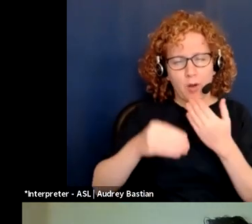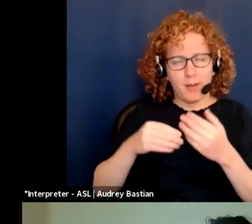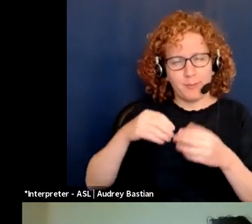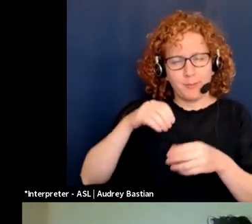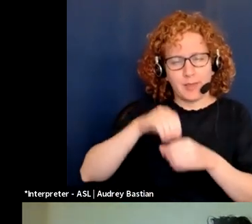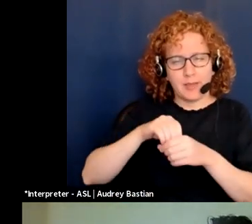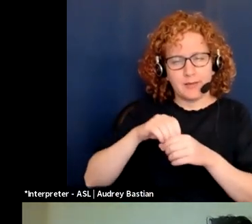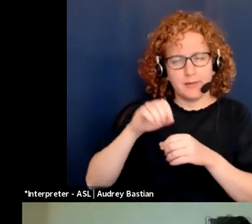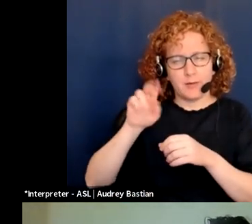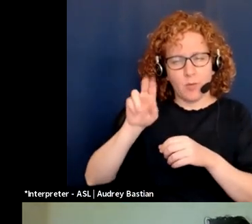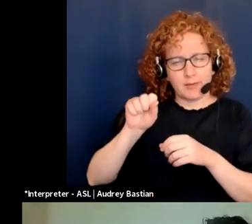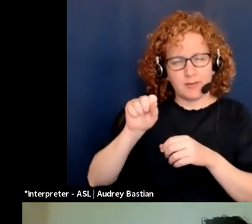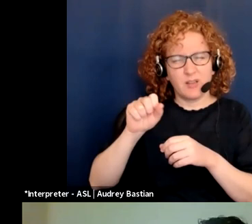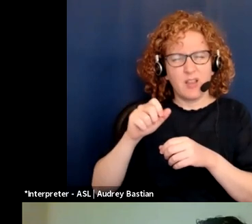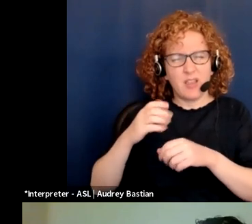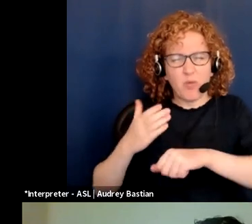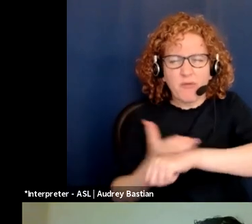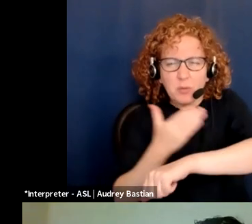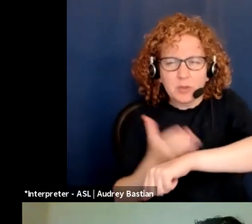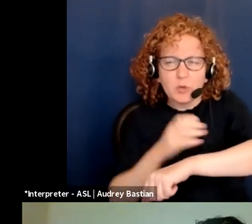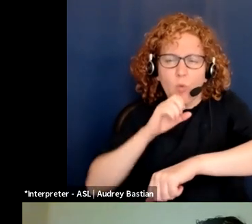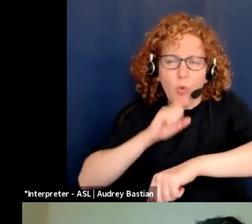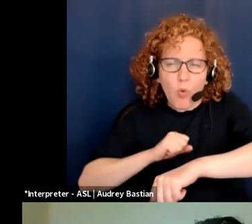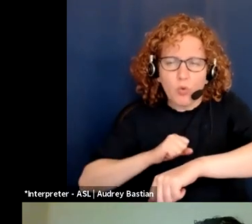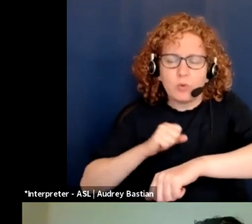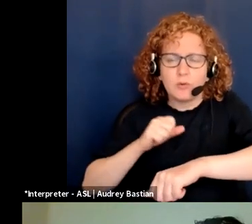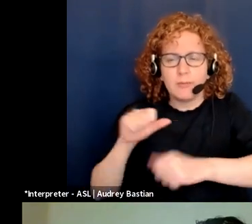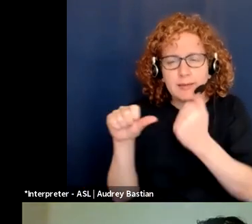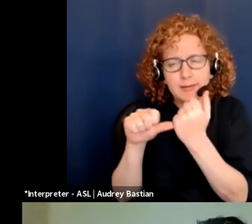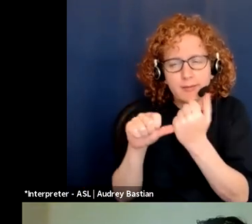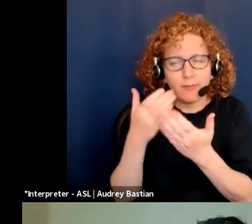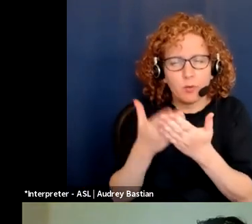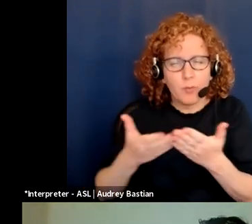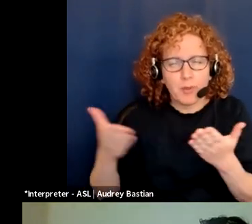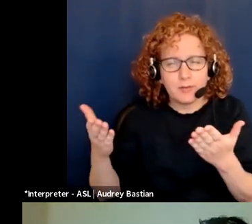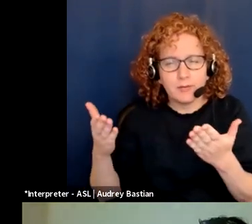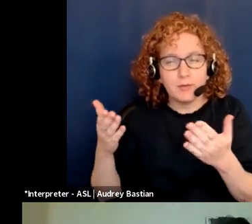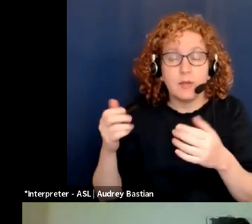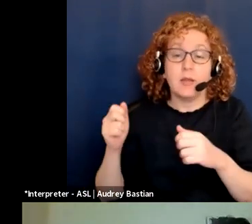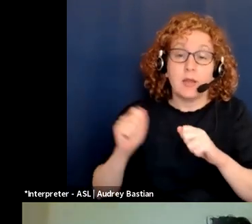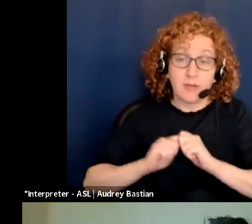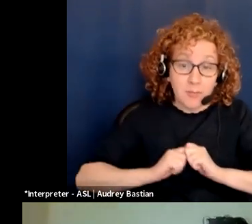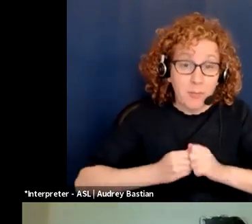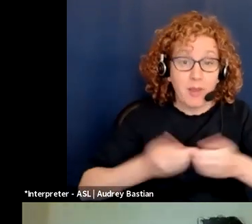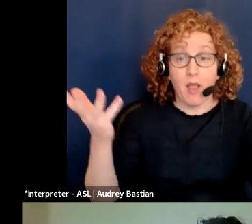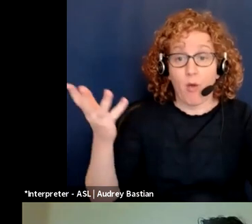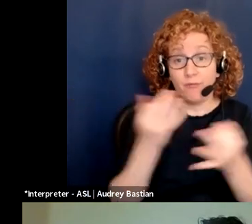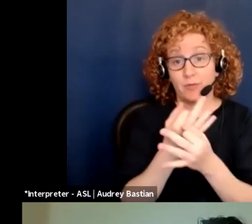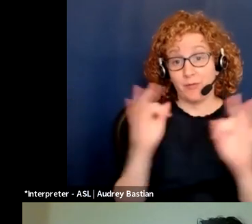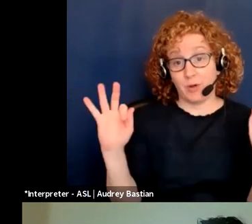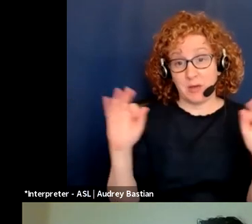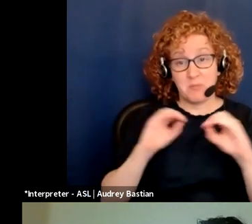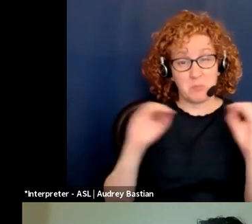state that refurbishes old assistive equipment and gives it back out for free.